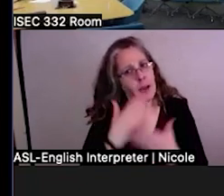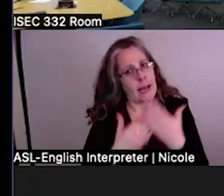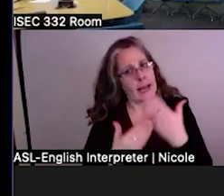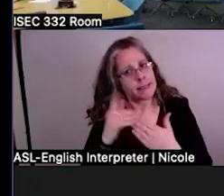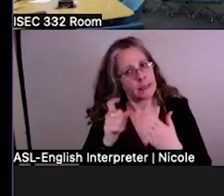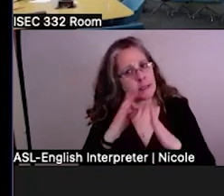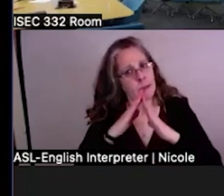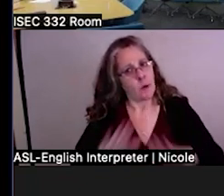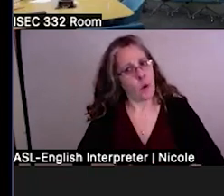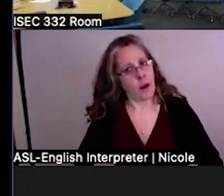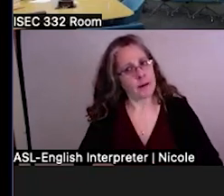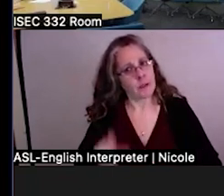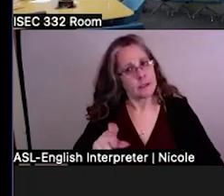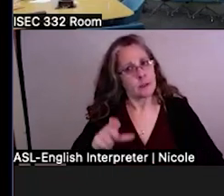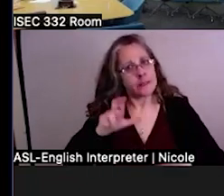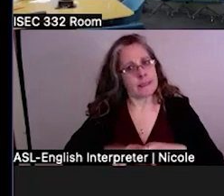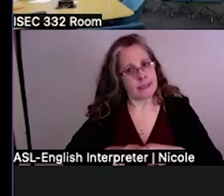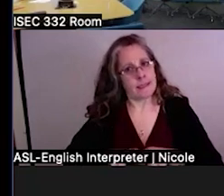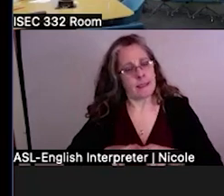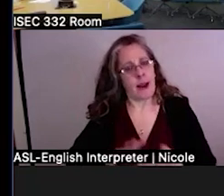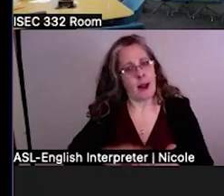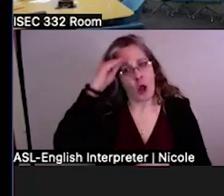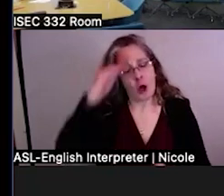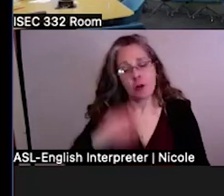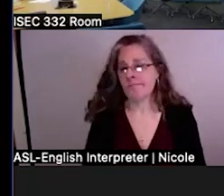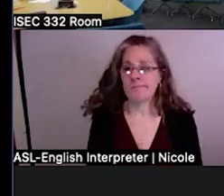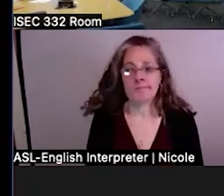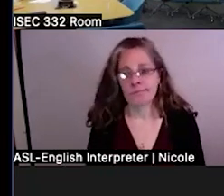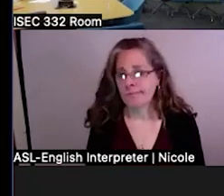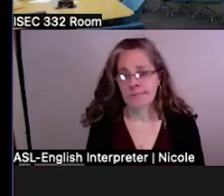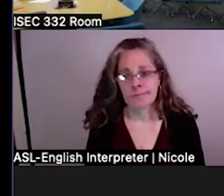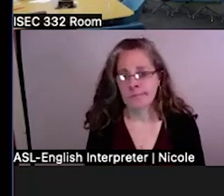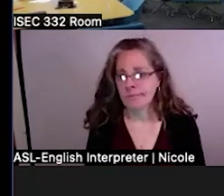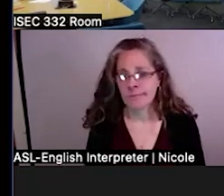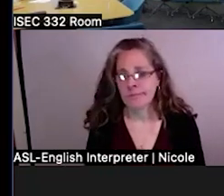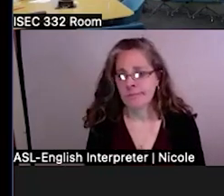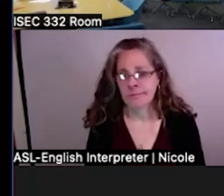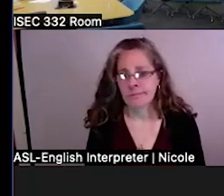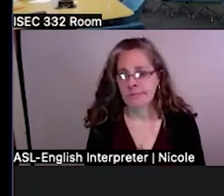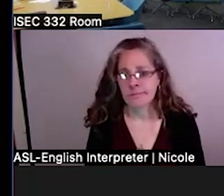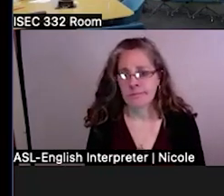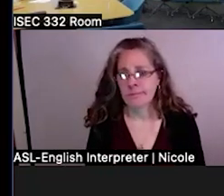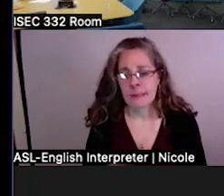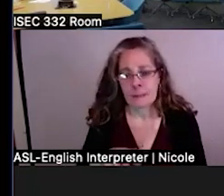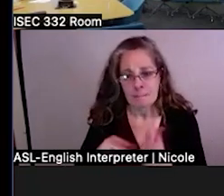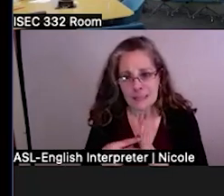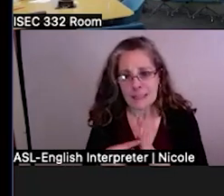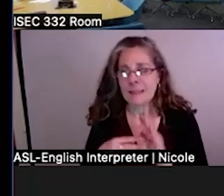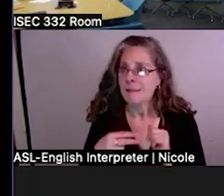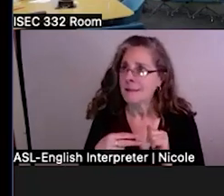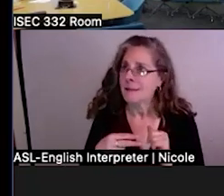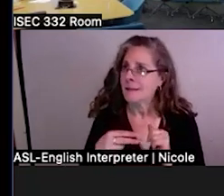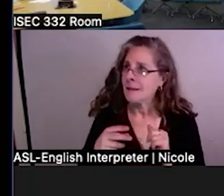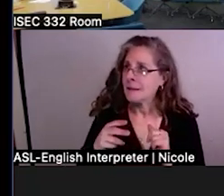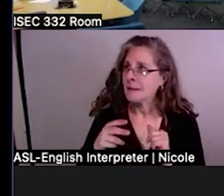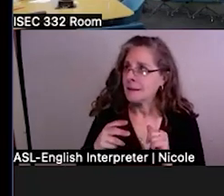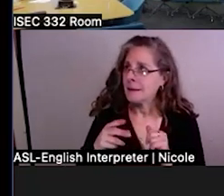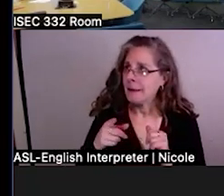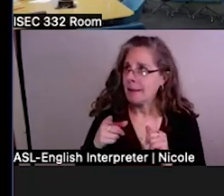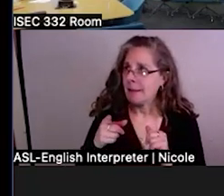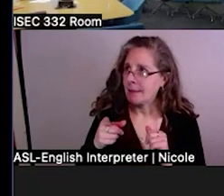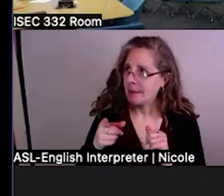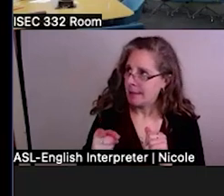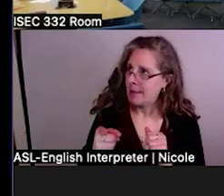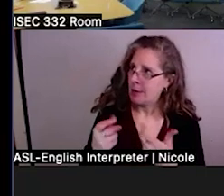you can learn, oftentimes that makes them the person focusing on how to look neurotypical.